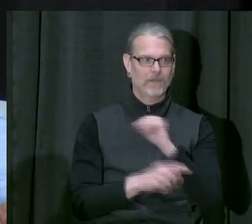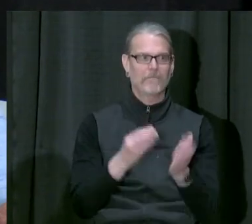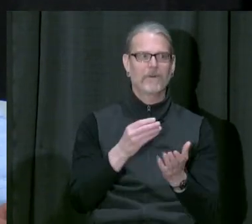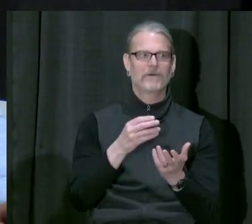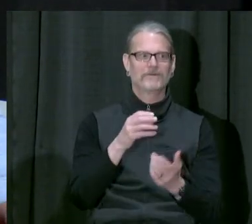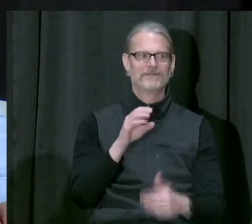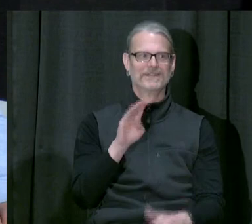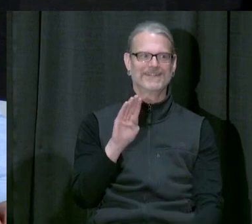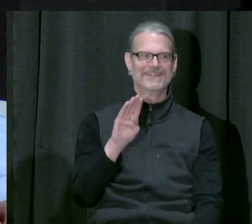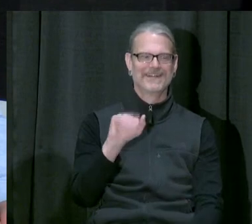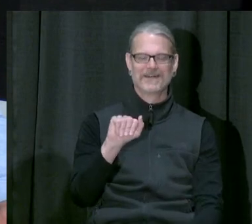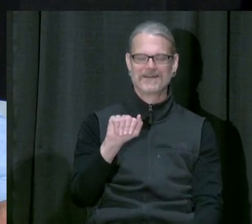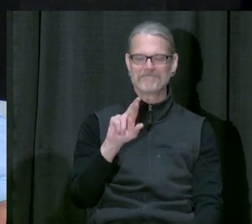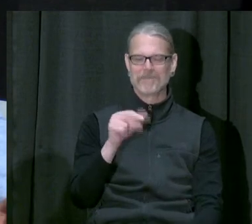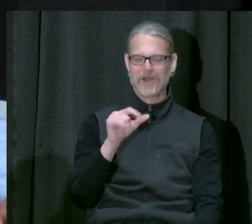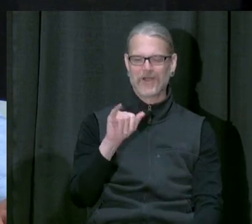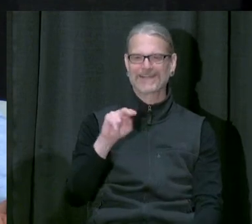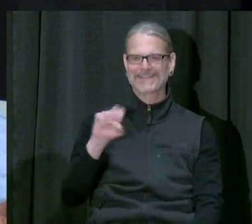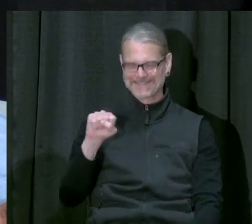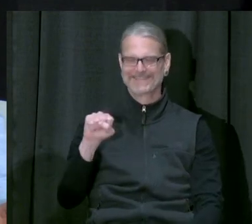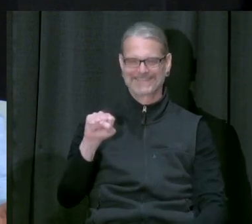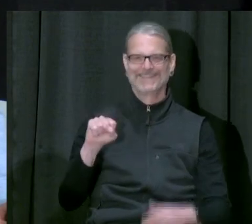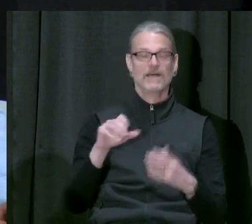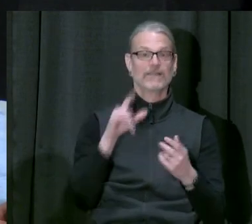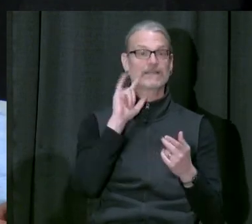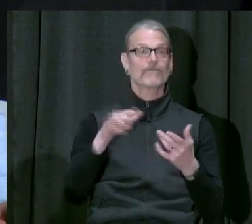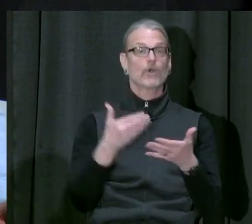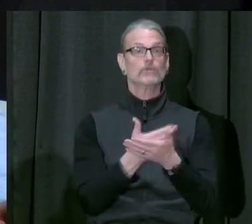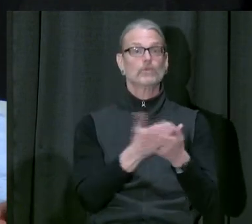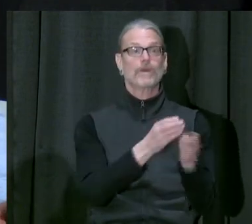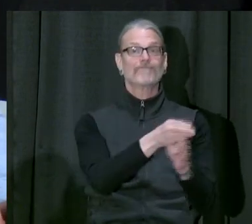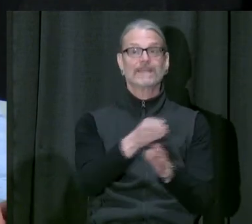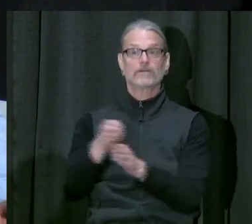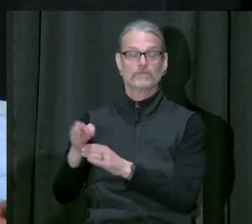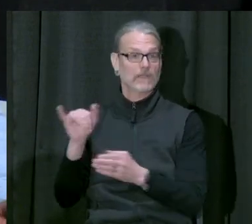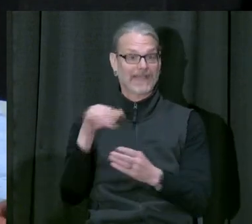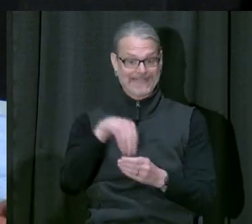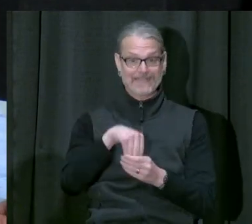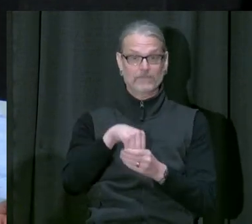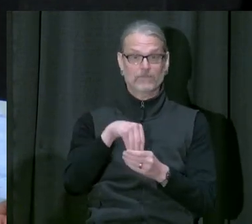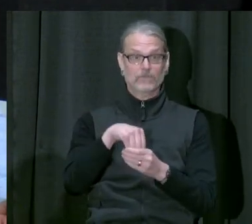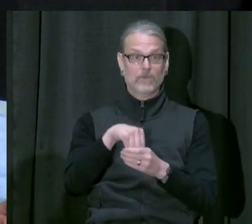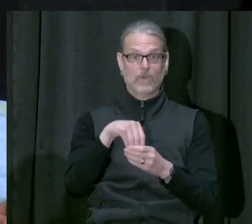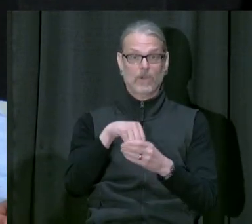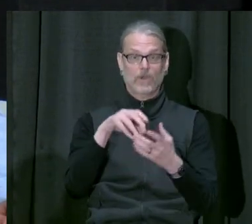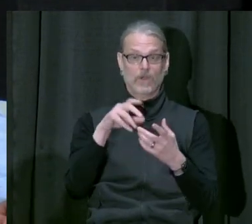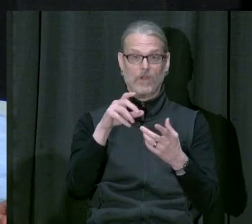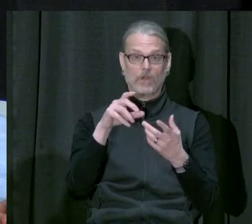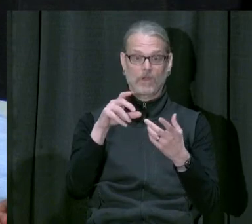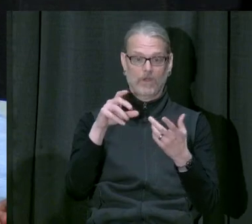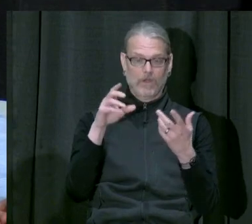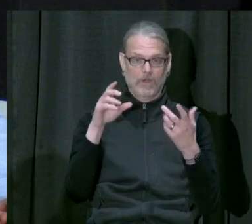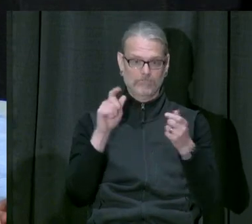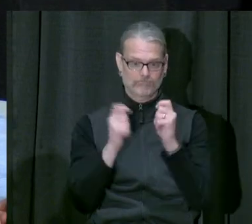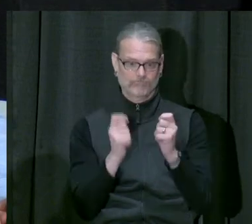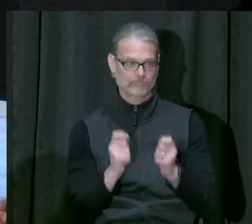interesting and innovative technologies and new fields, including indoor navigation. When we talk about indoor navigation, there is one name that